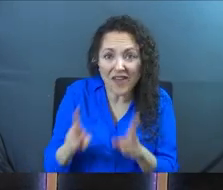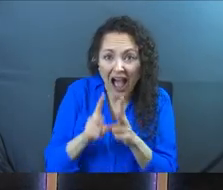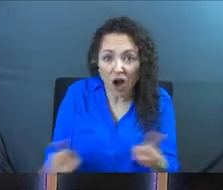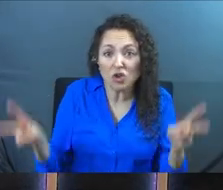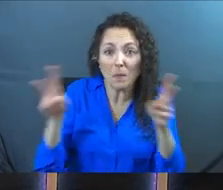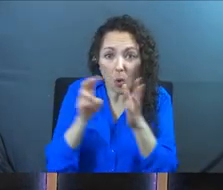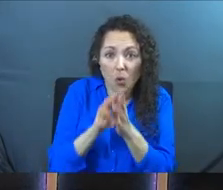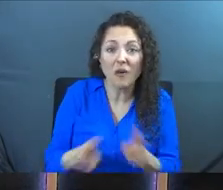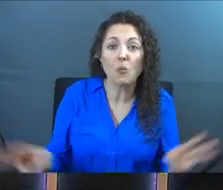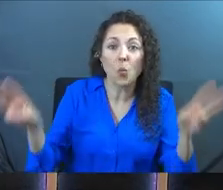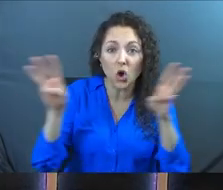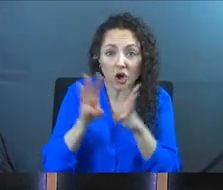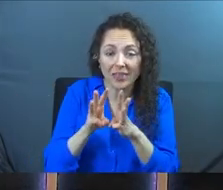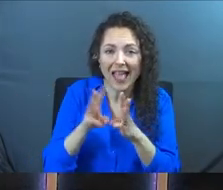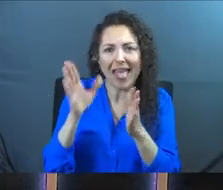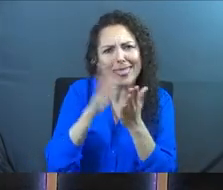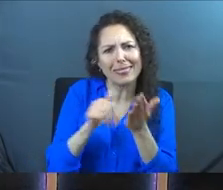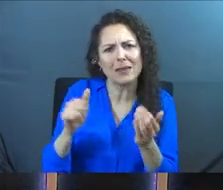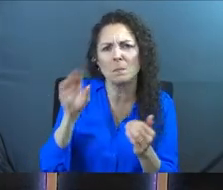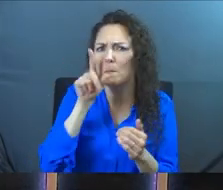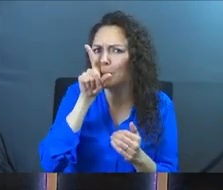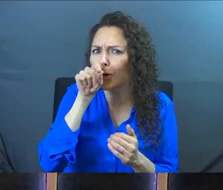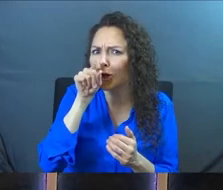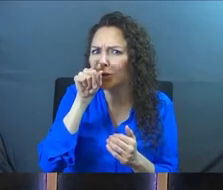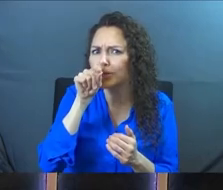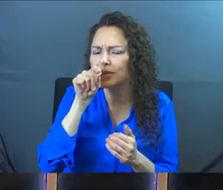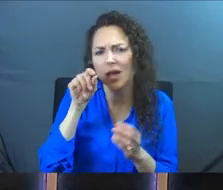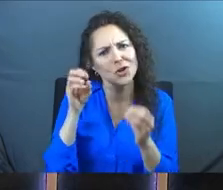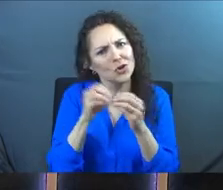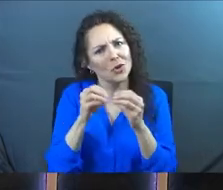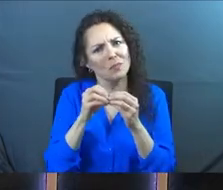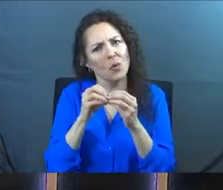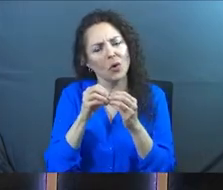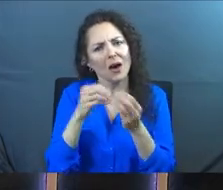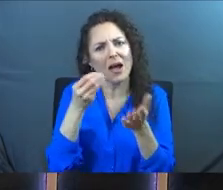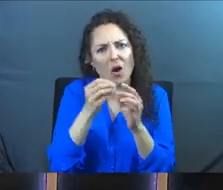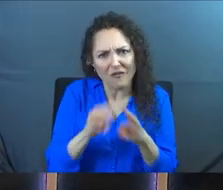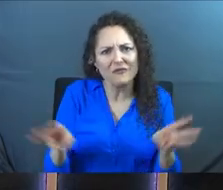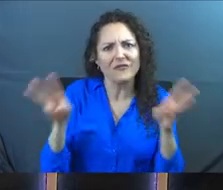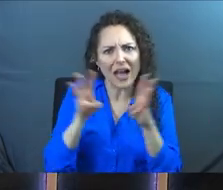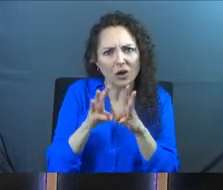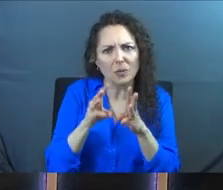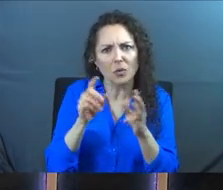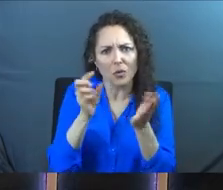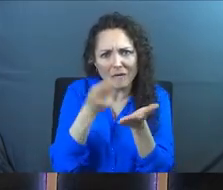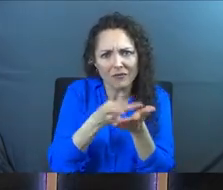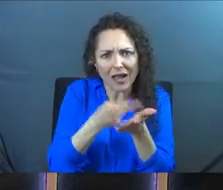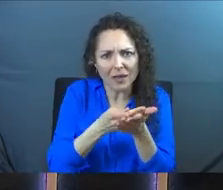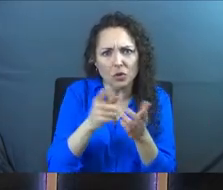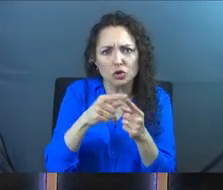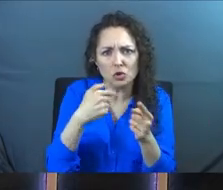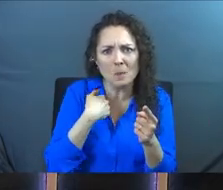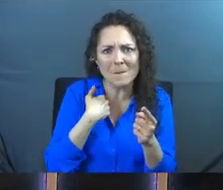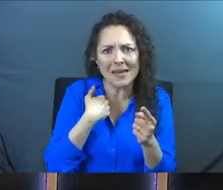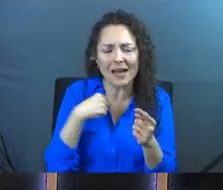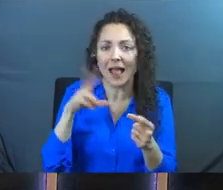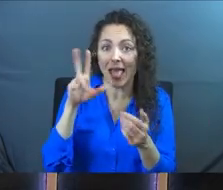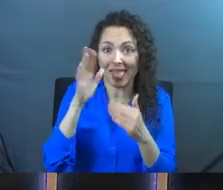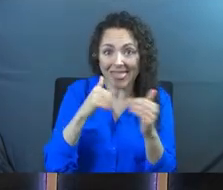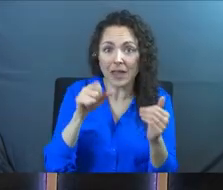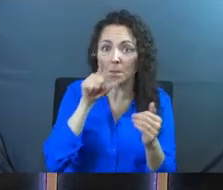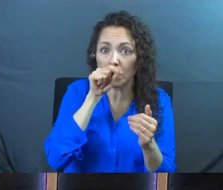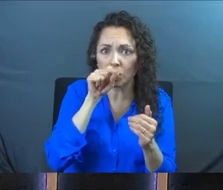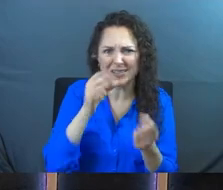for their every need. But aren't you so much more valuable to me than that? So he says, you can